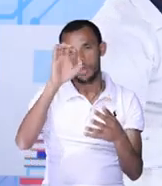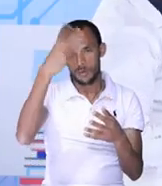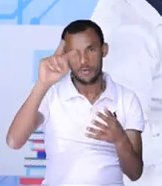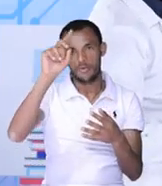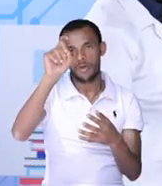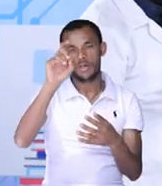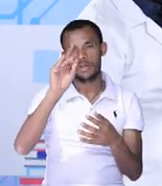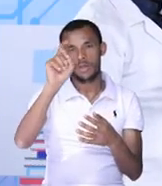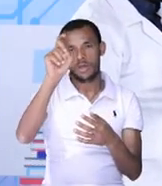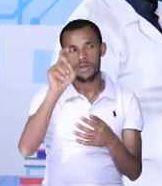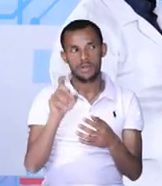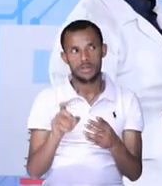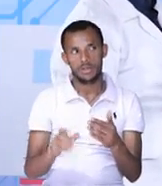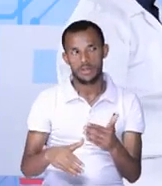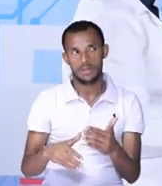itself. Now